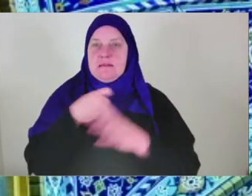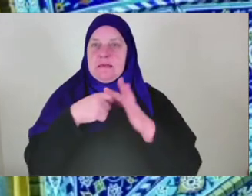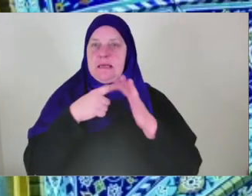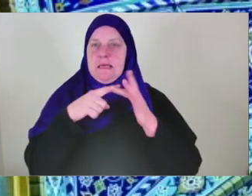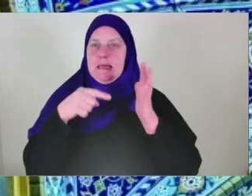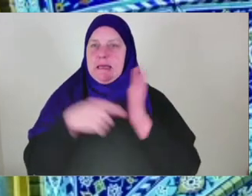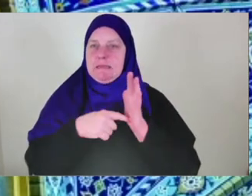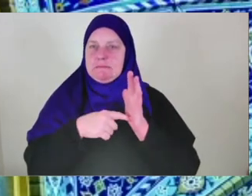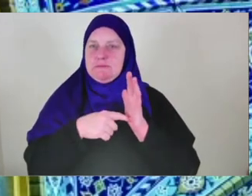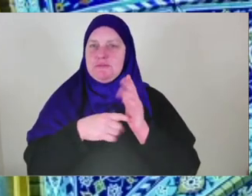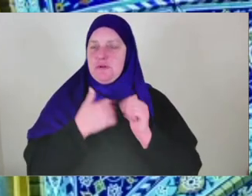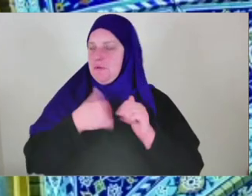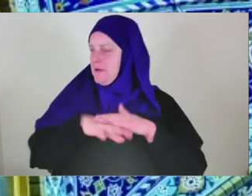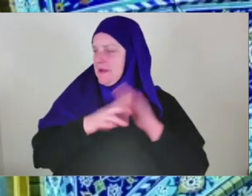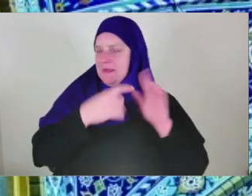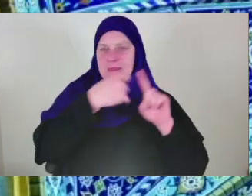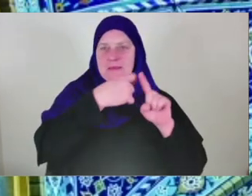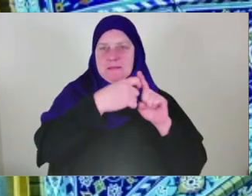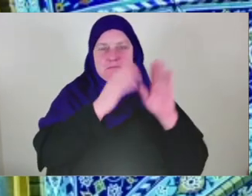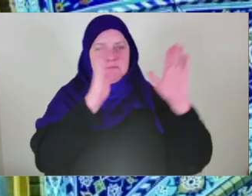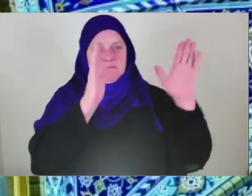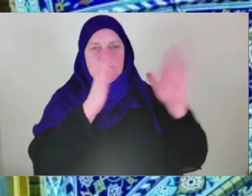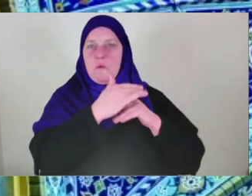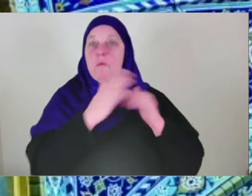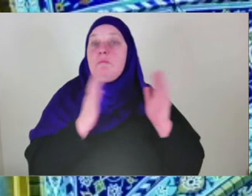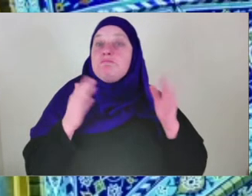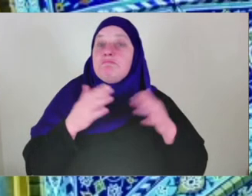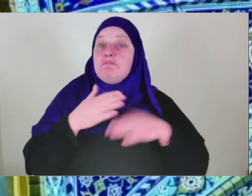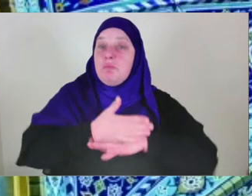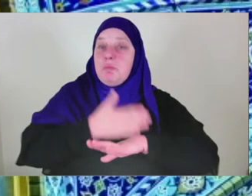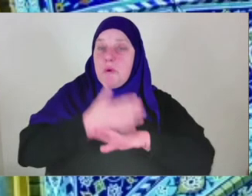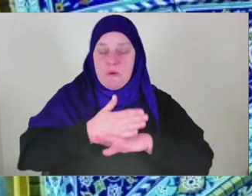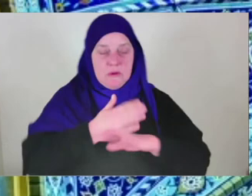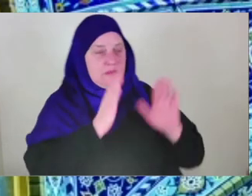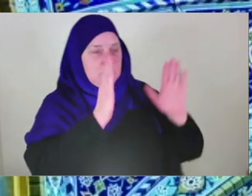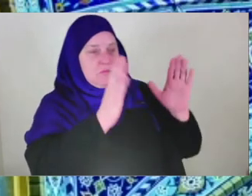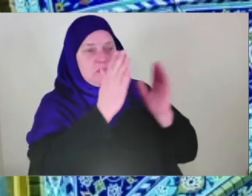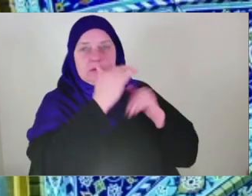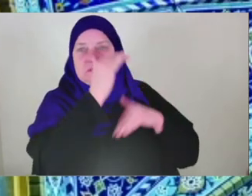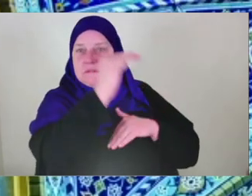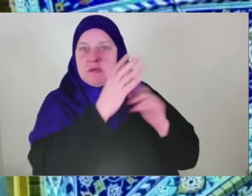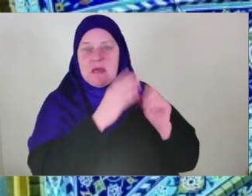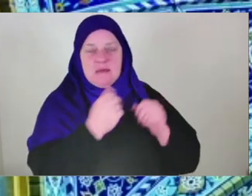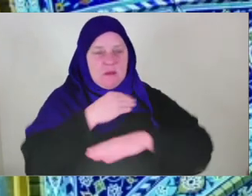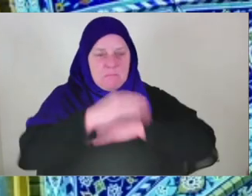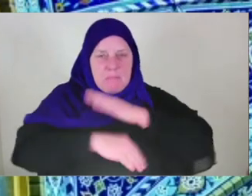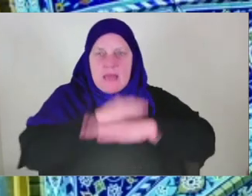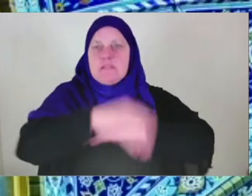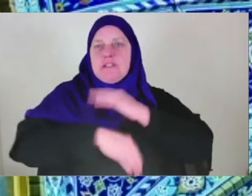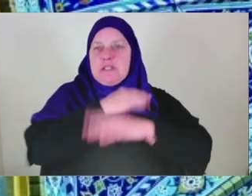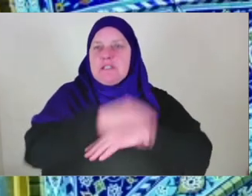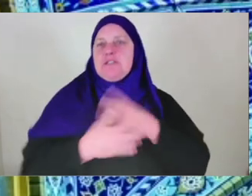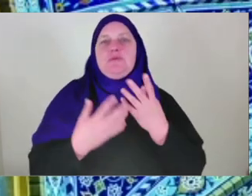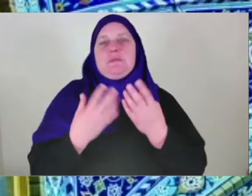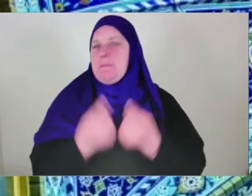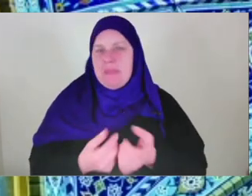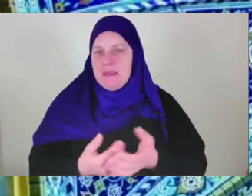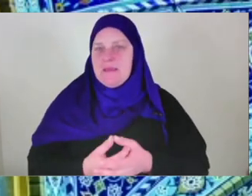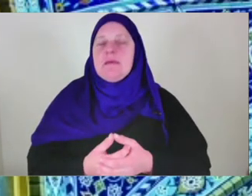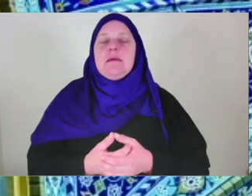box, but this is also an emergency fund. You keep it somewhere safe in case of any emergency, medical, travel, or